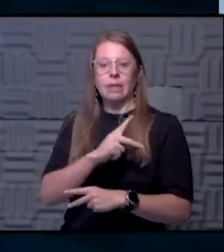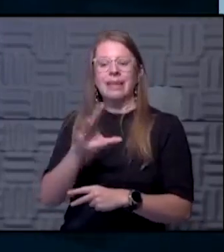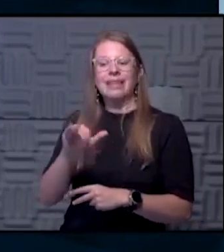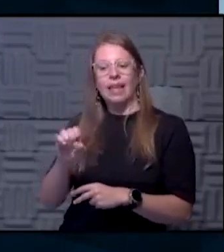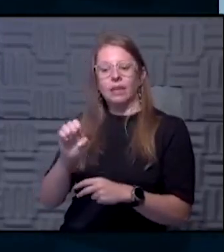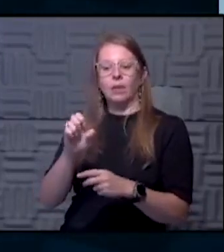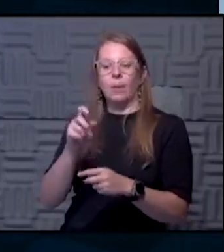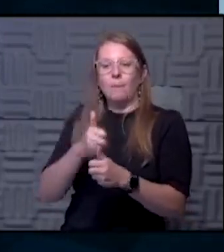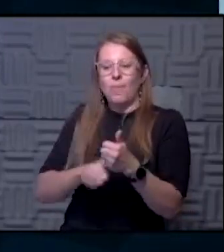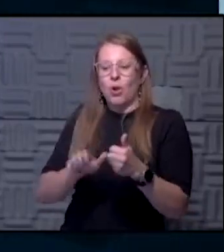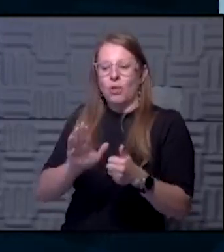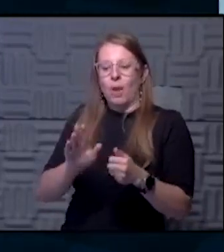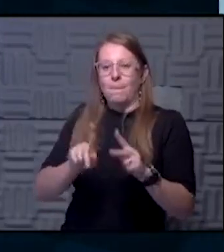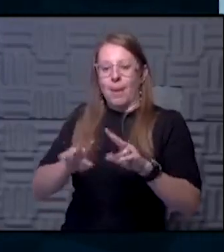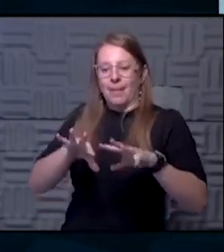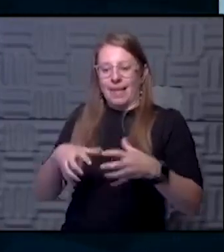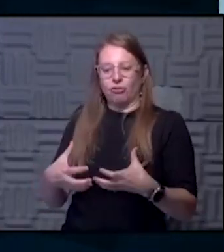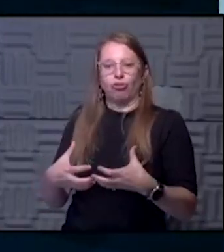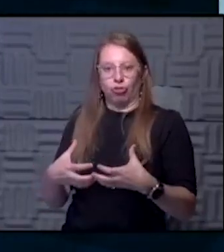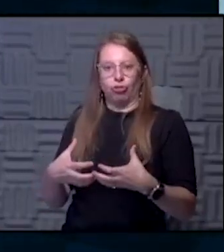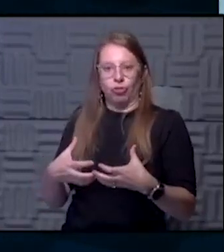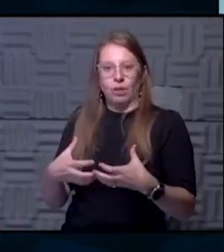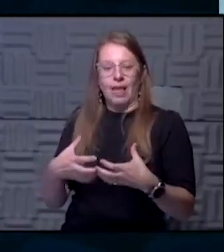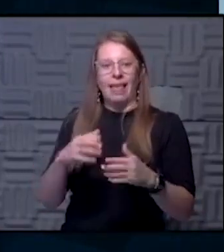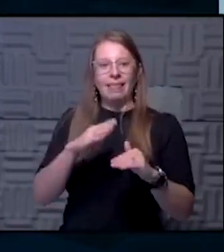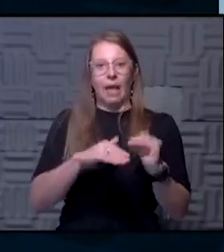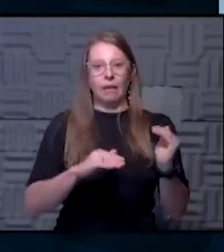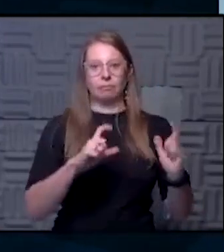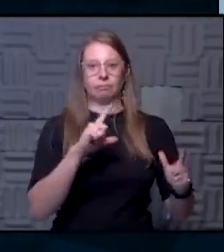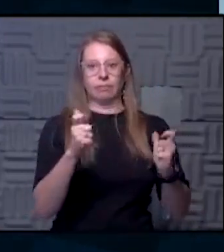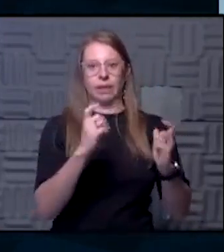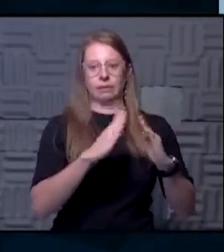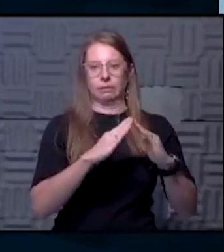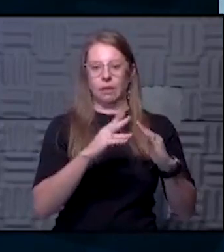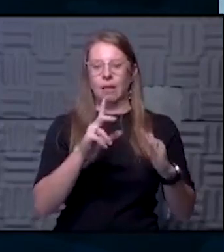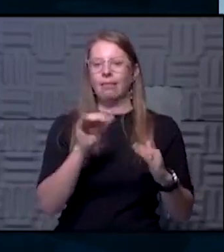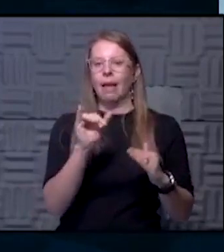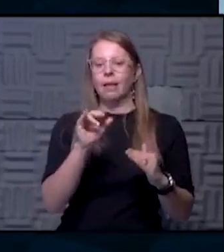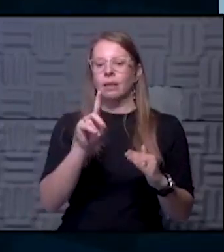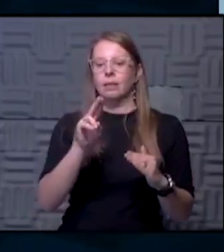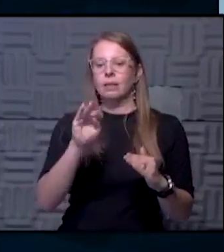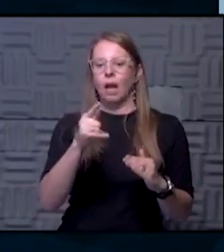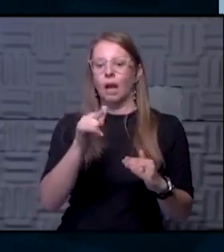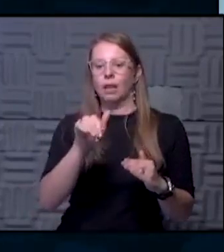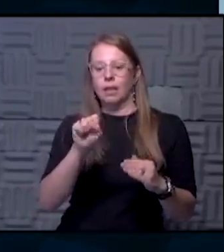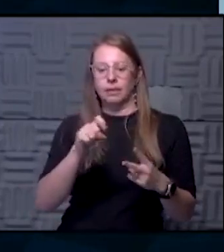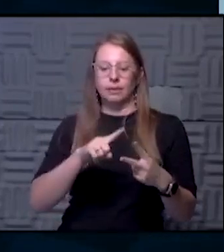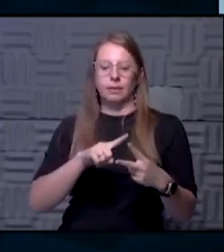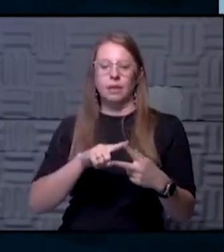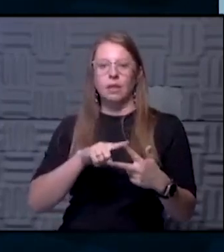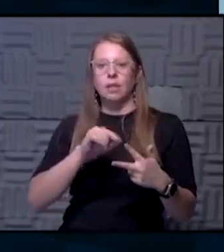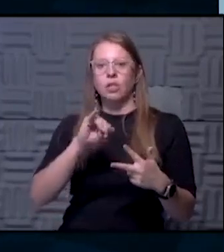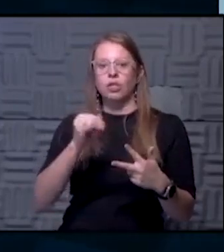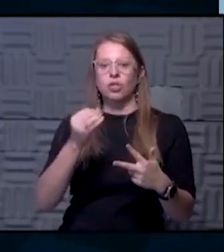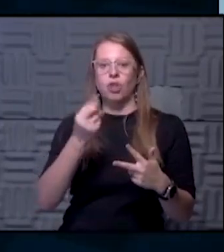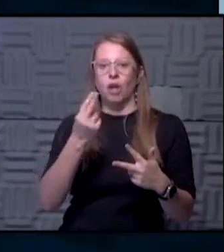their population than our more populated counties, including Douglas, Wyandotte, and Johnson, where you guys